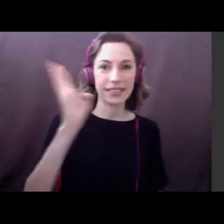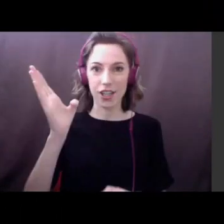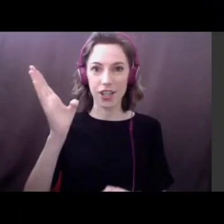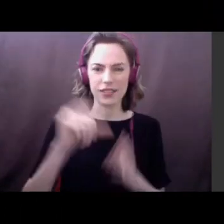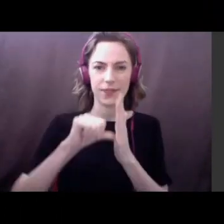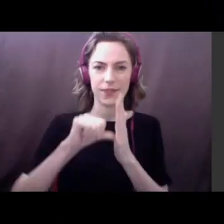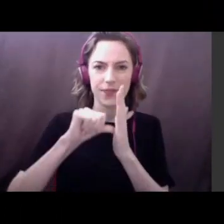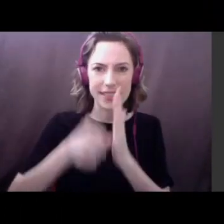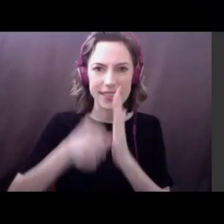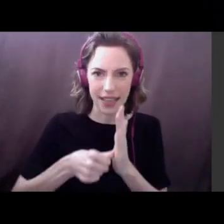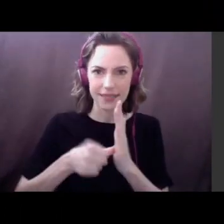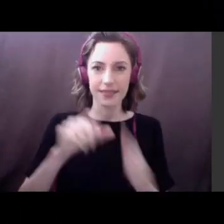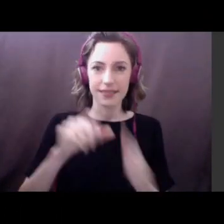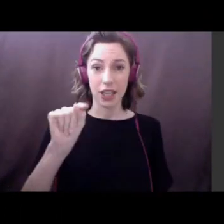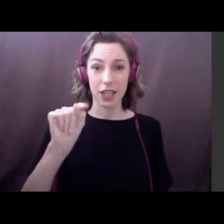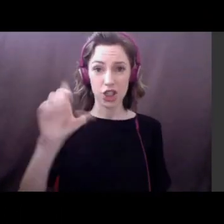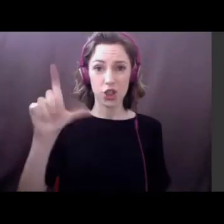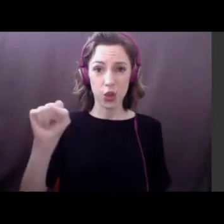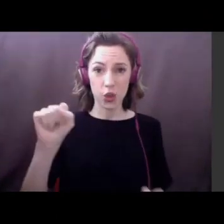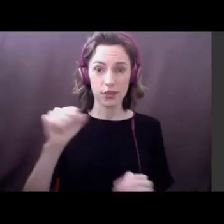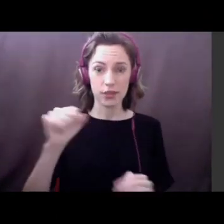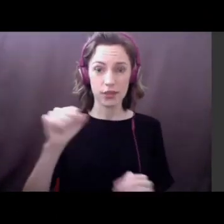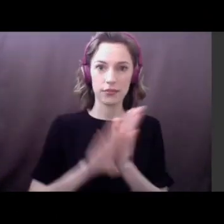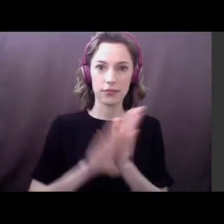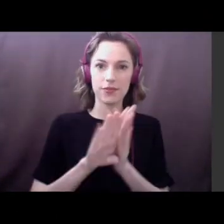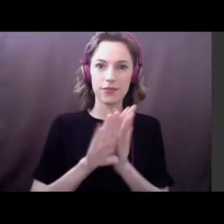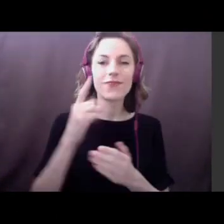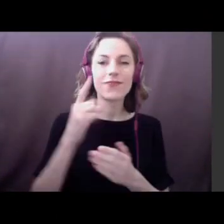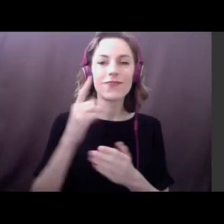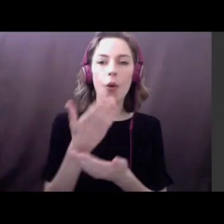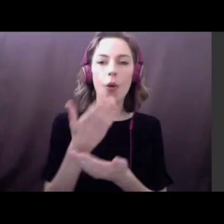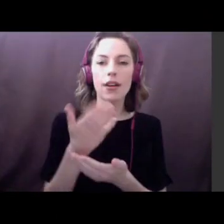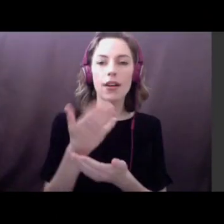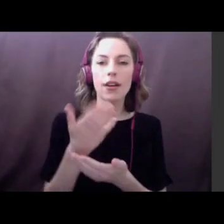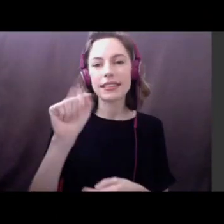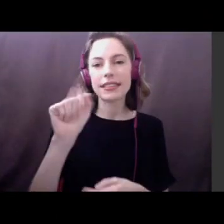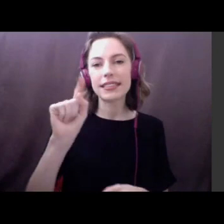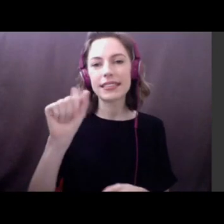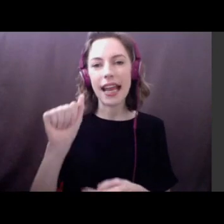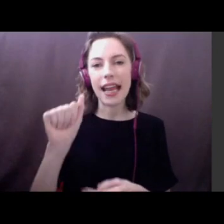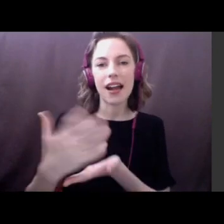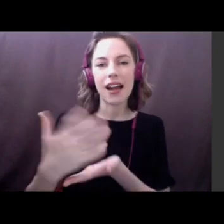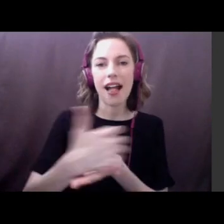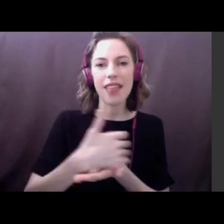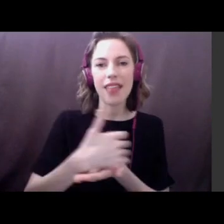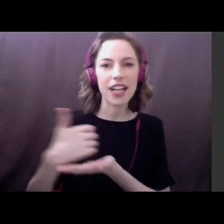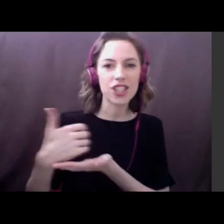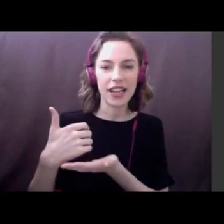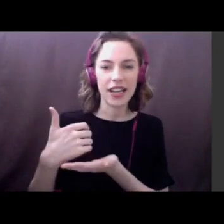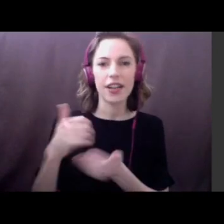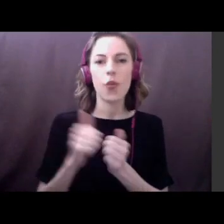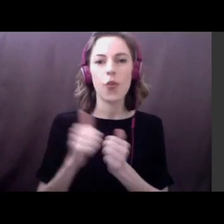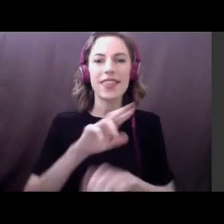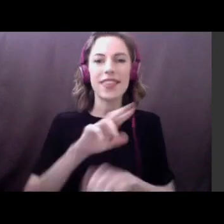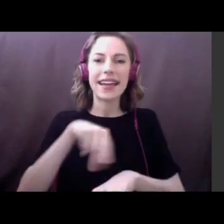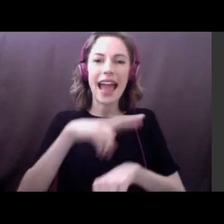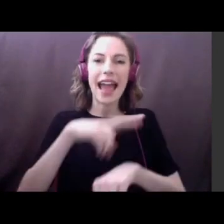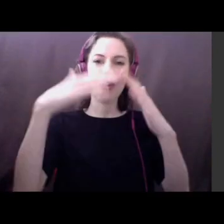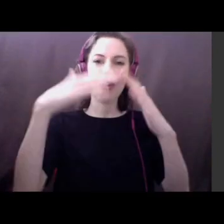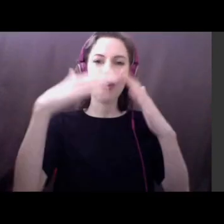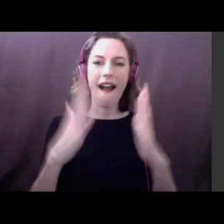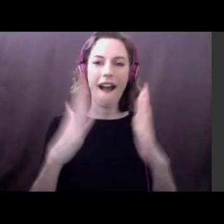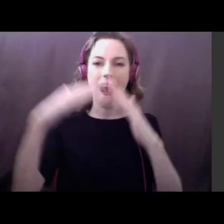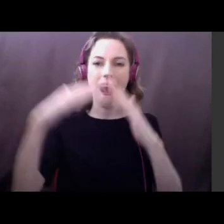data collection in national household surveys or censuses. So large